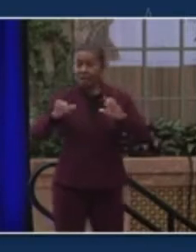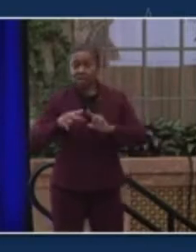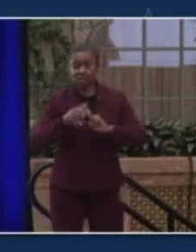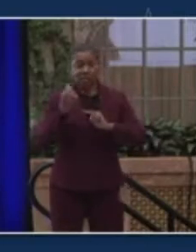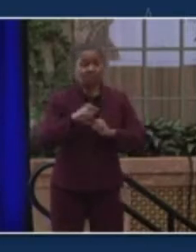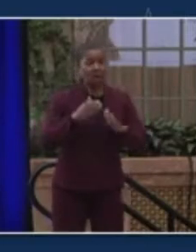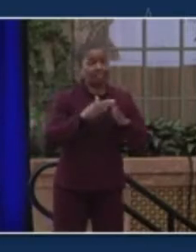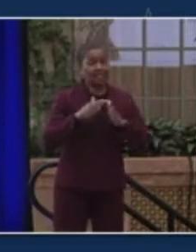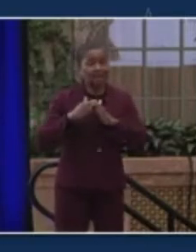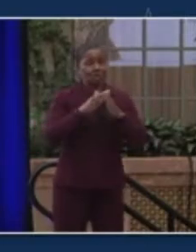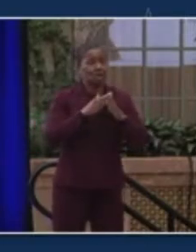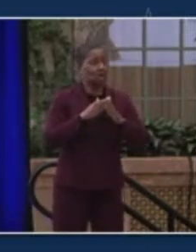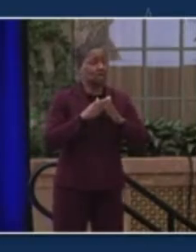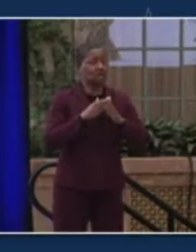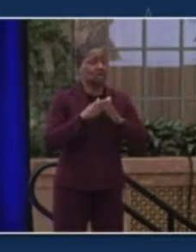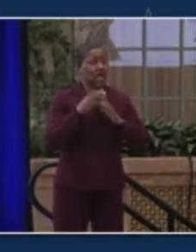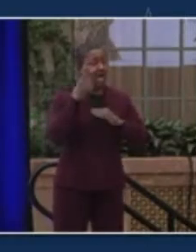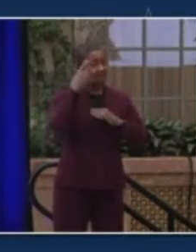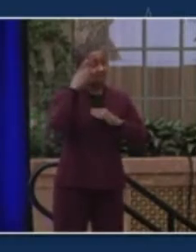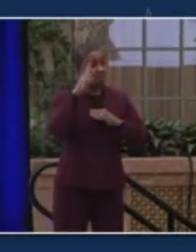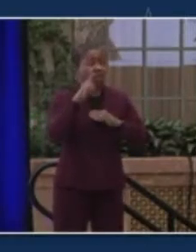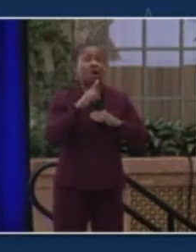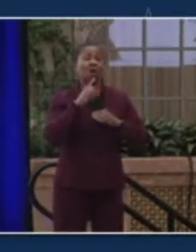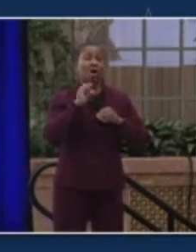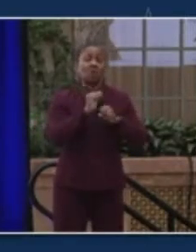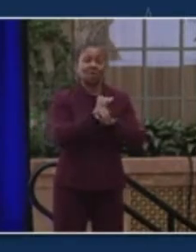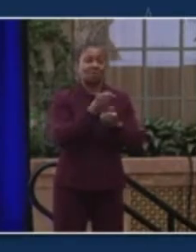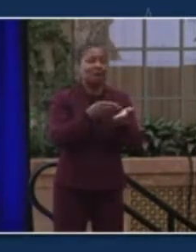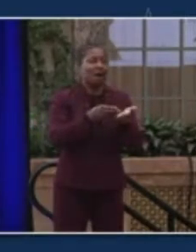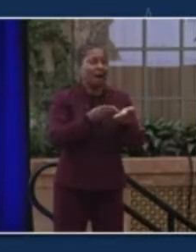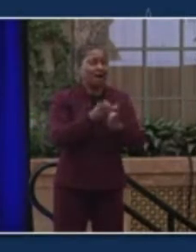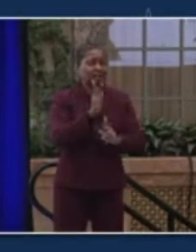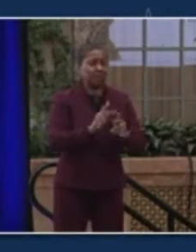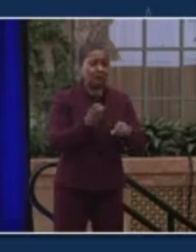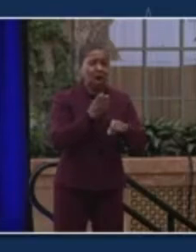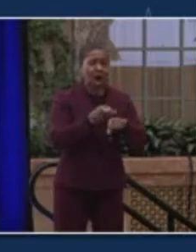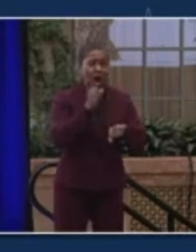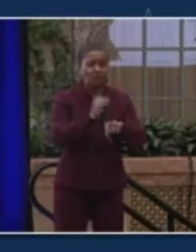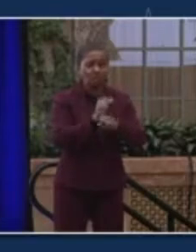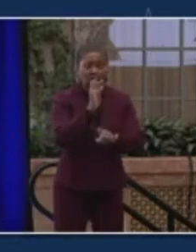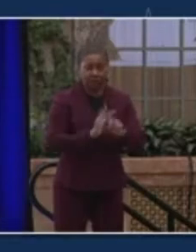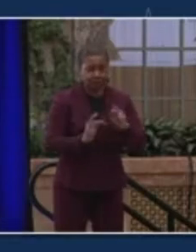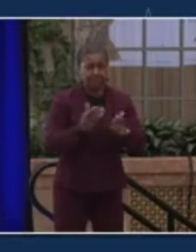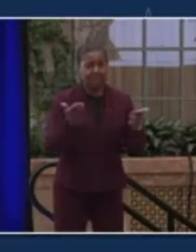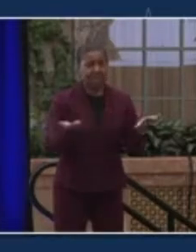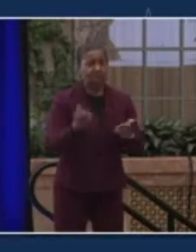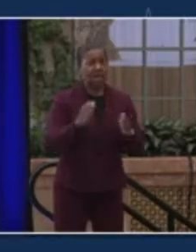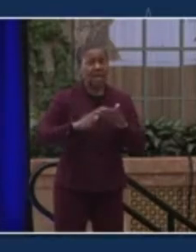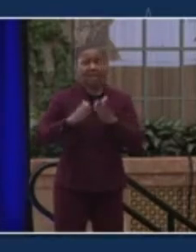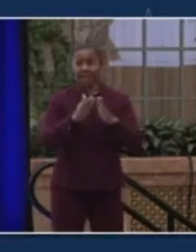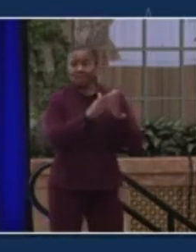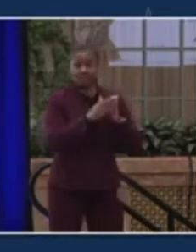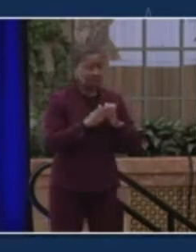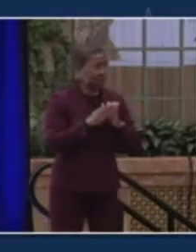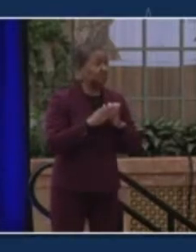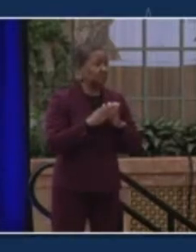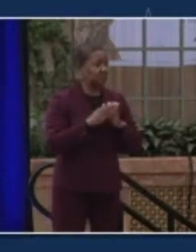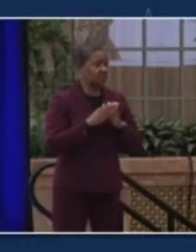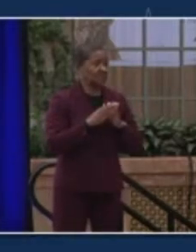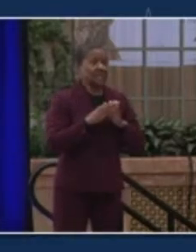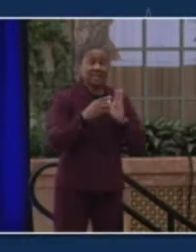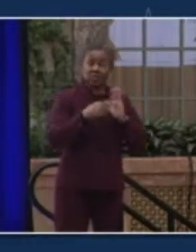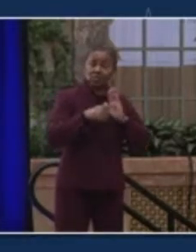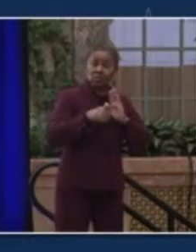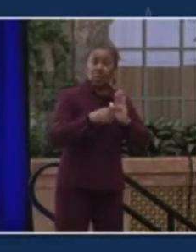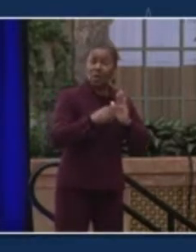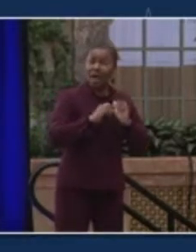for the neighborhoods and for real, honest people, hardworking people in the neighborhoods. He showed